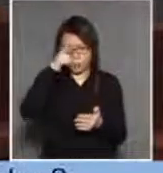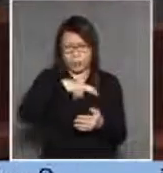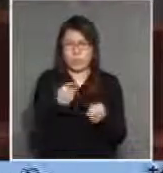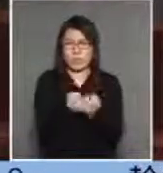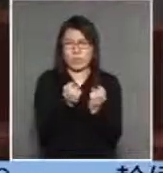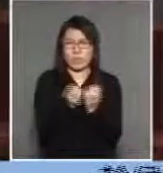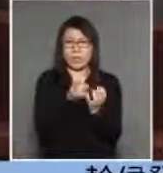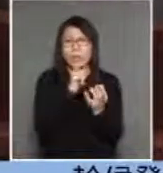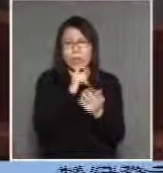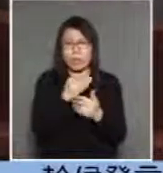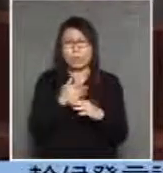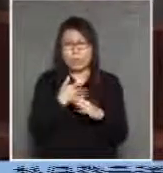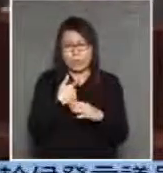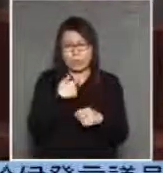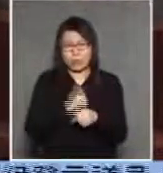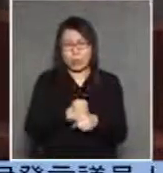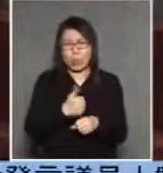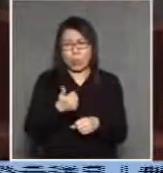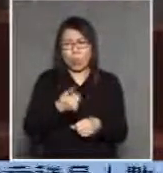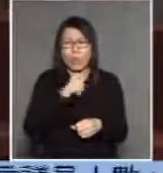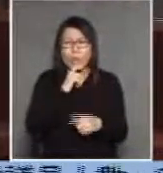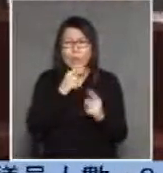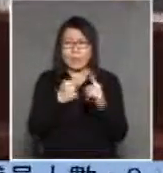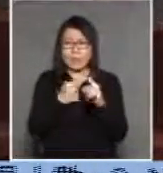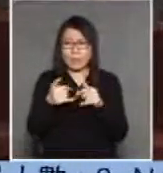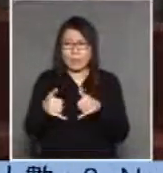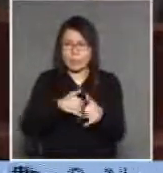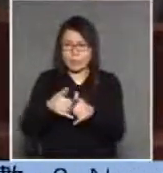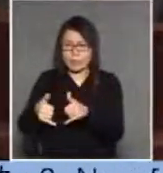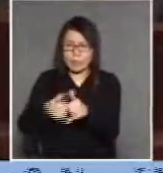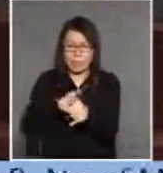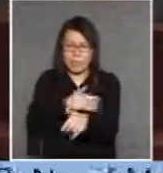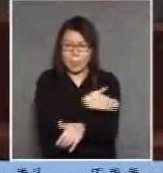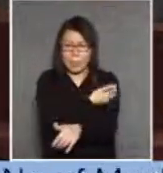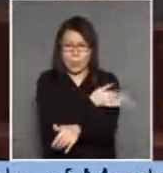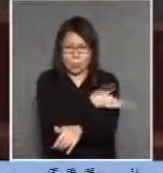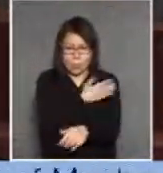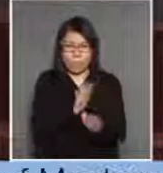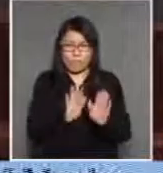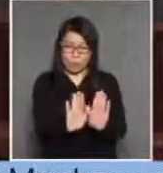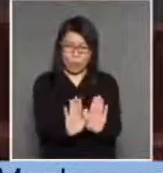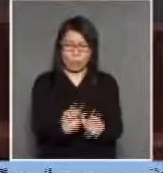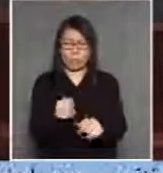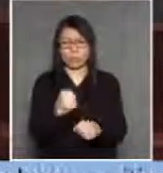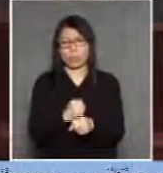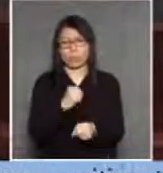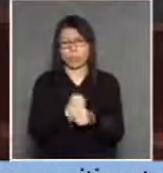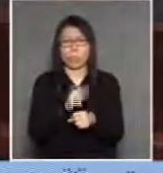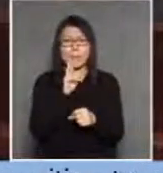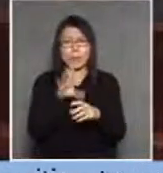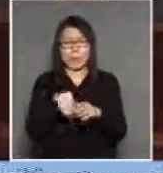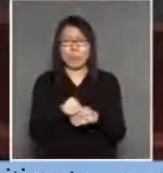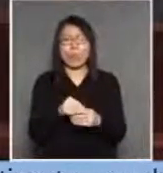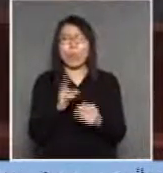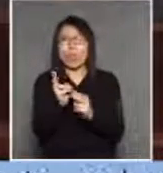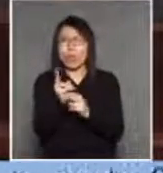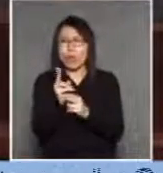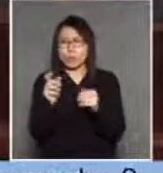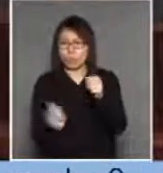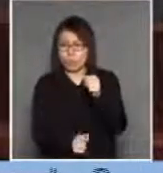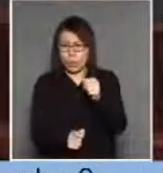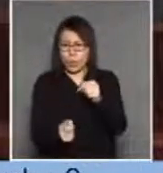They will become the normal course of the matter. The government should review the security arrangements